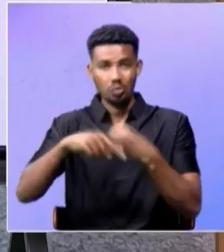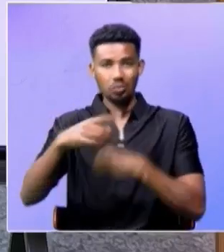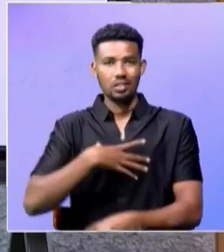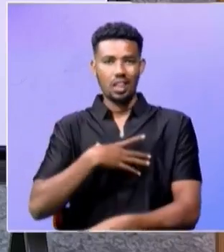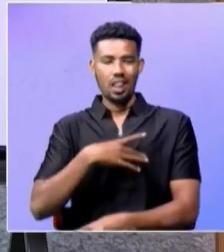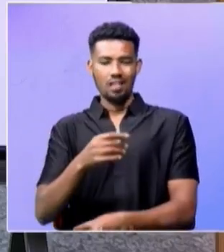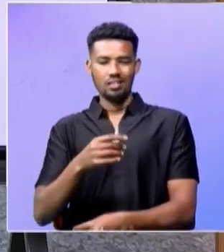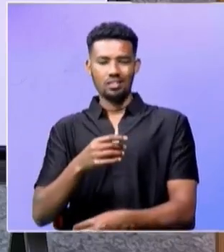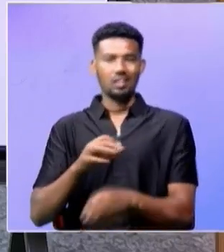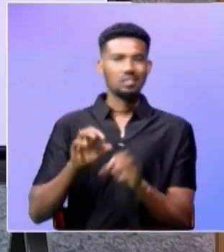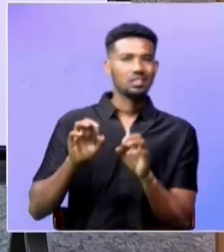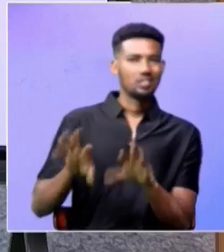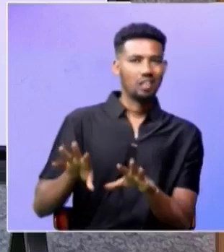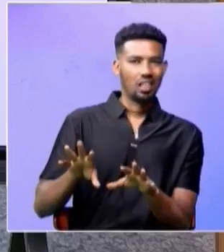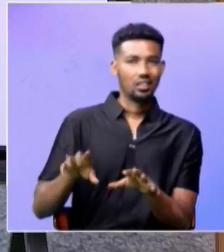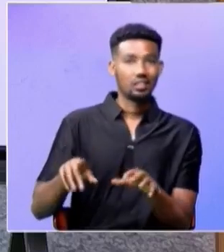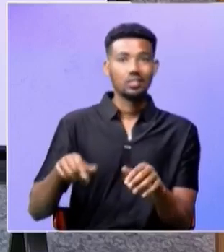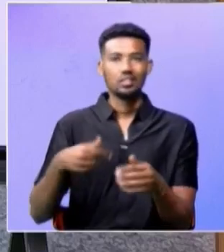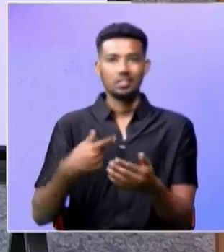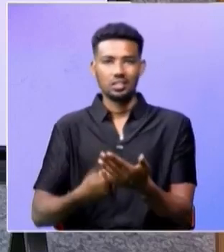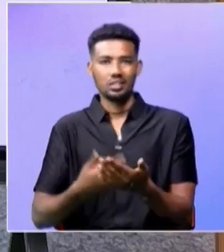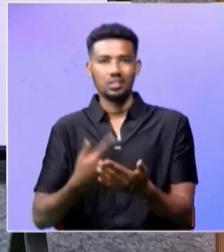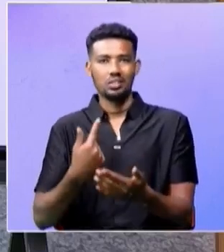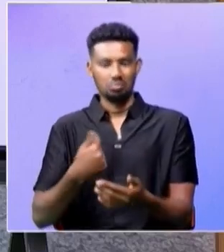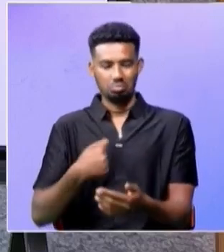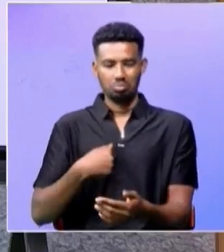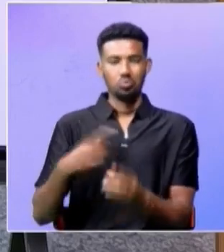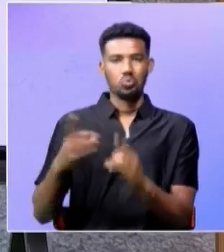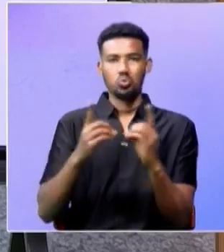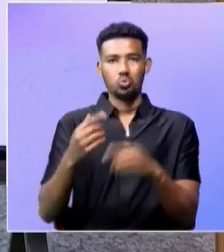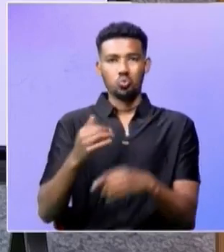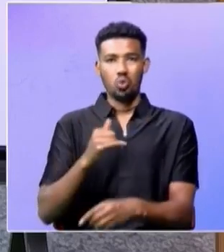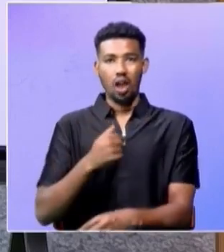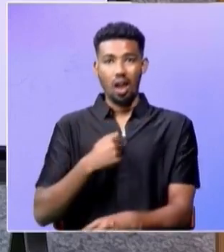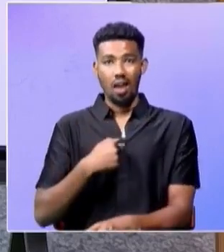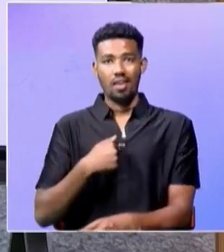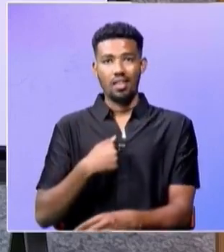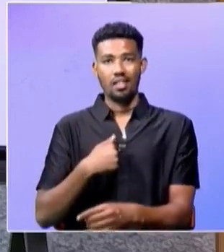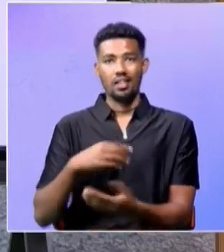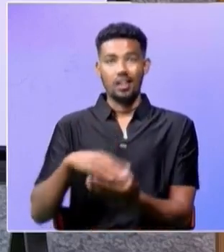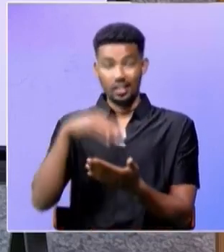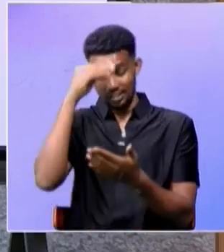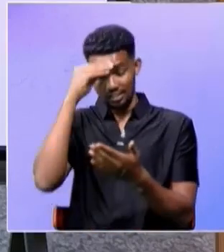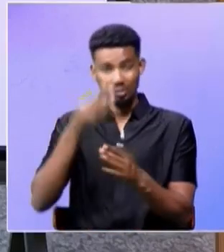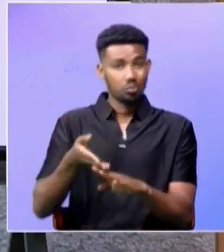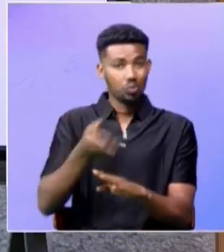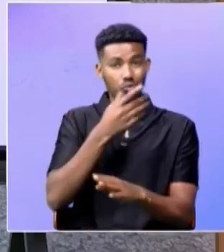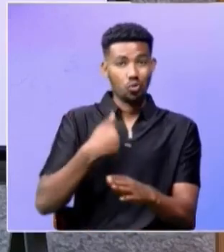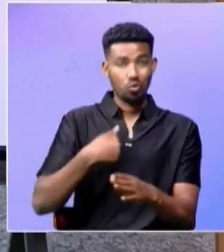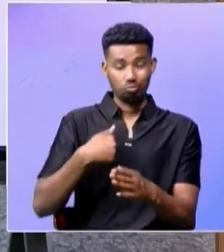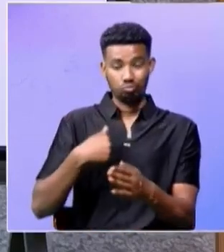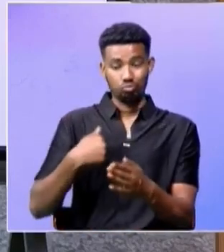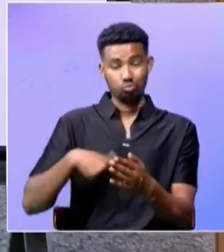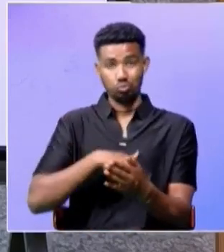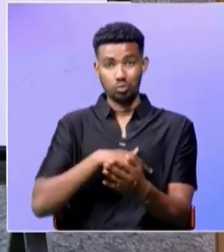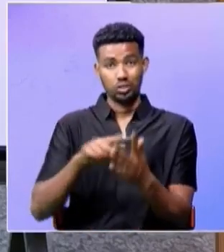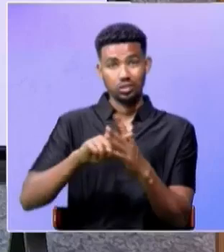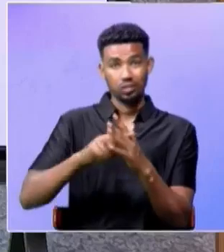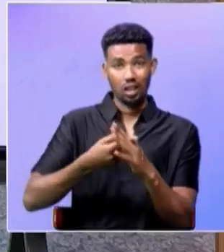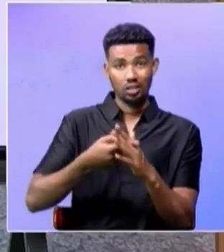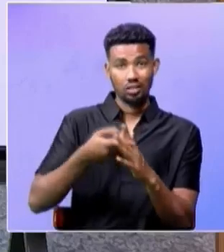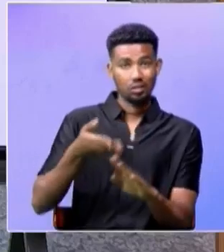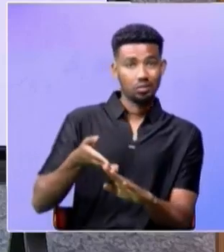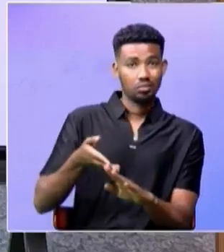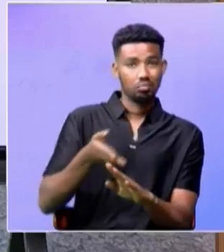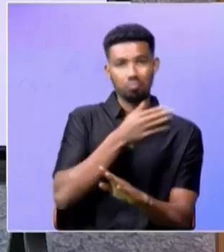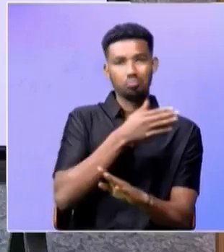dislike. Also, so do I lesson. Students, before we start our today's lesson, let us revise